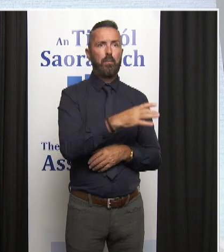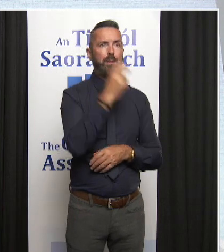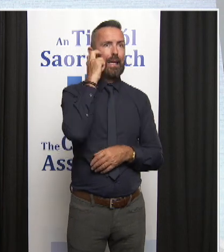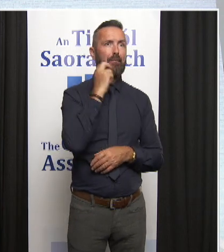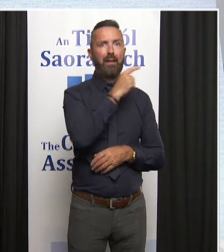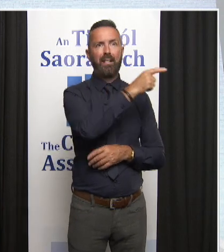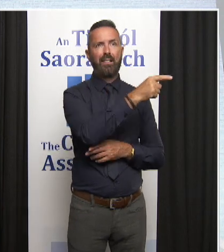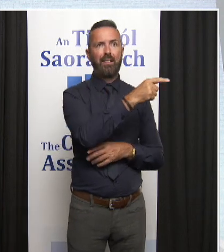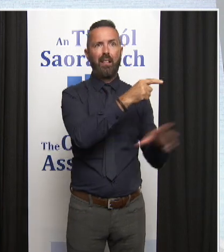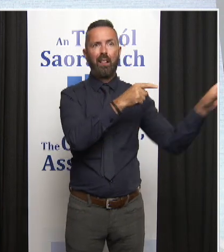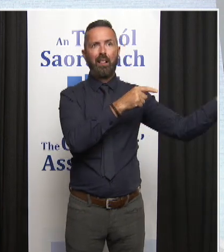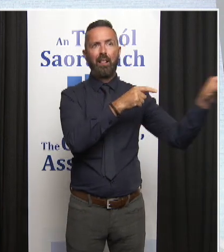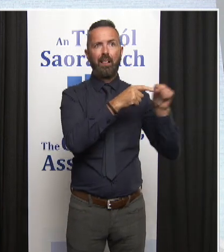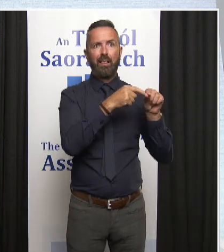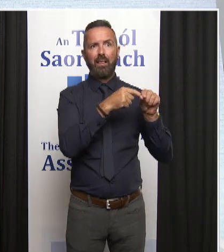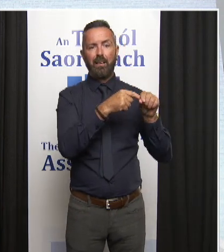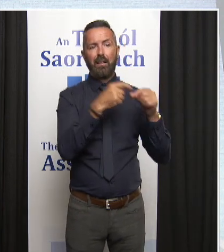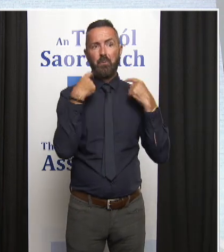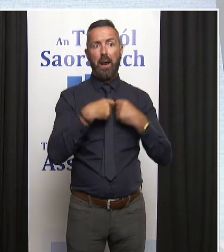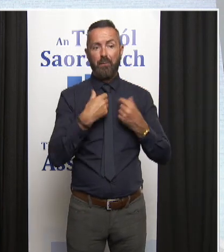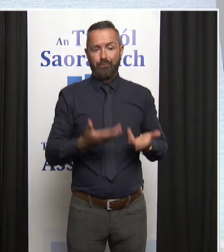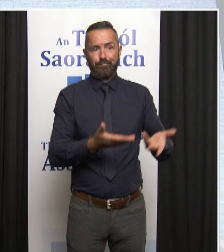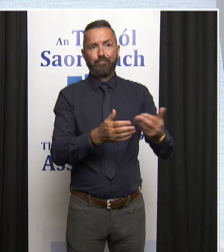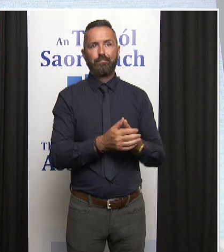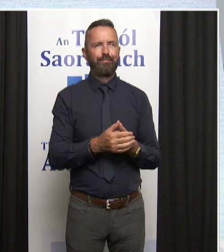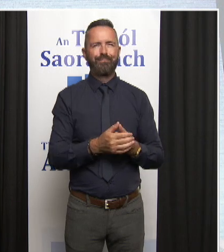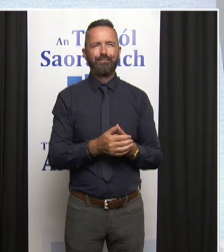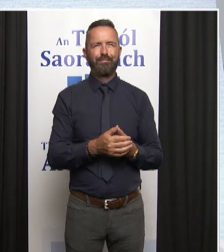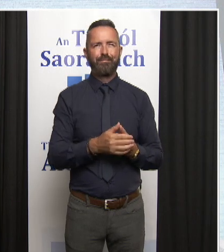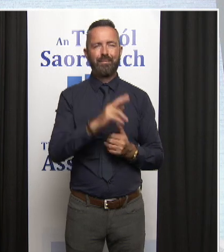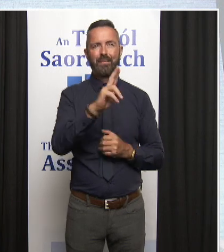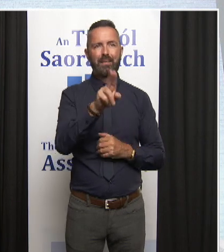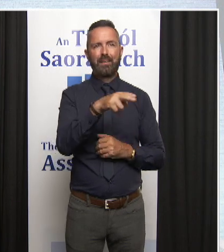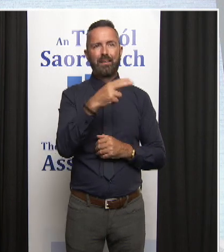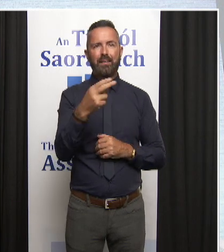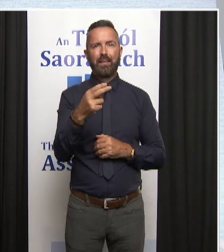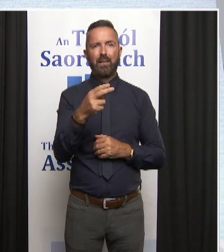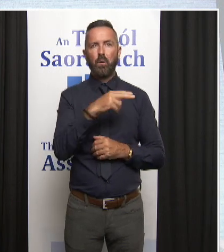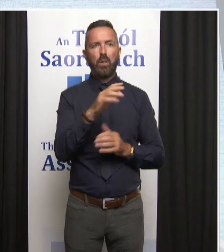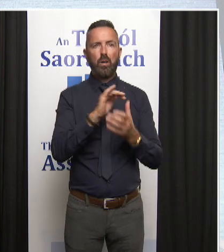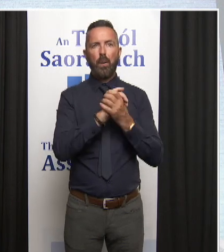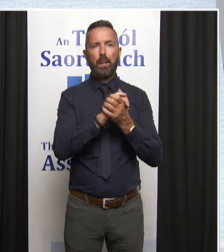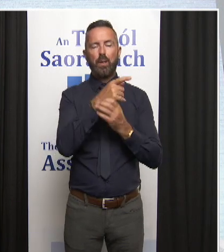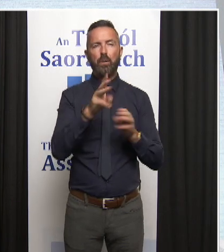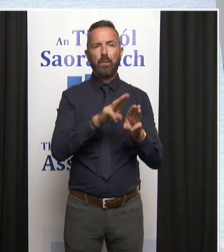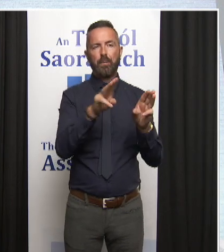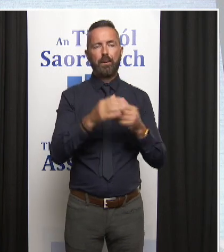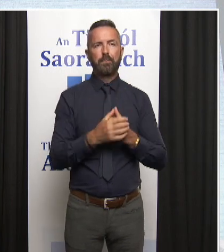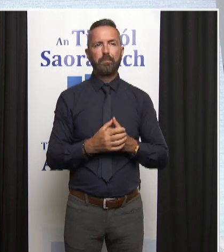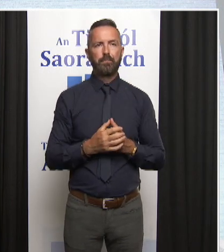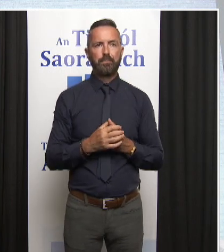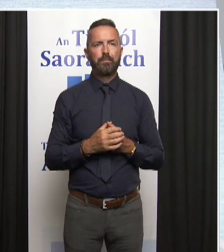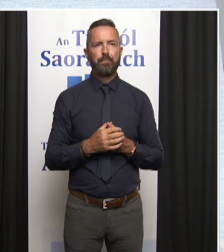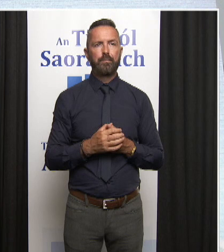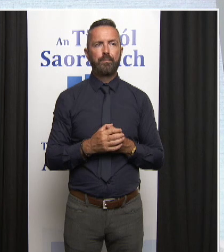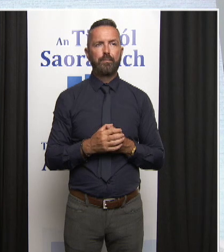people who live outside of Dublin but who commute daily to work within Dublin. So